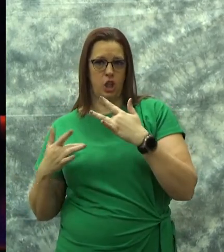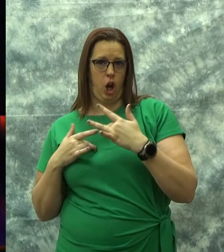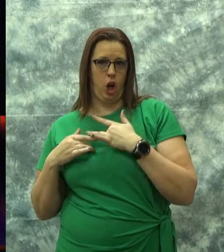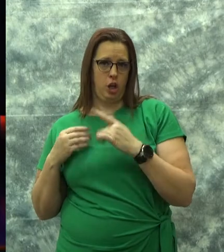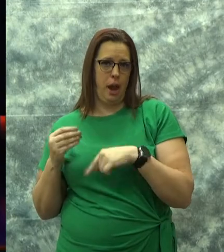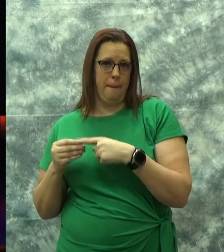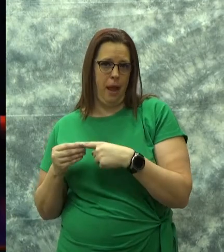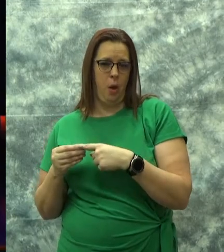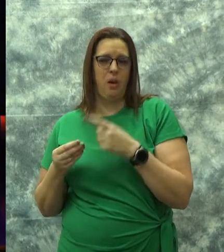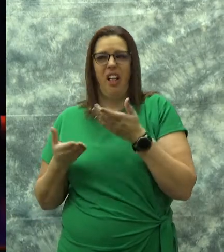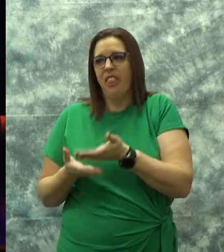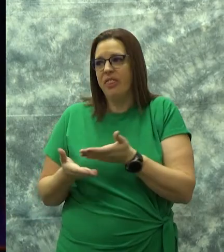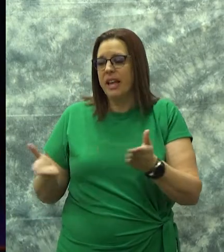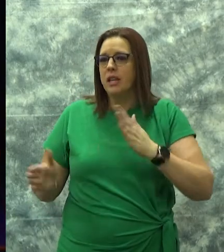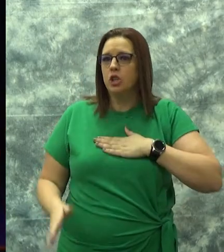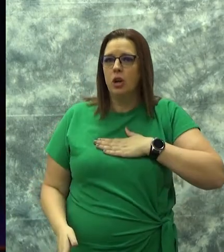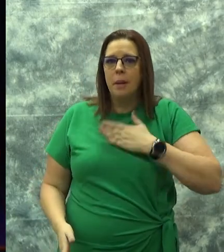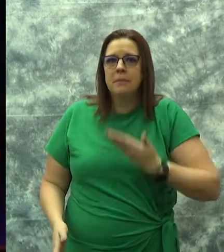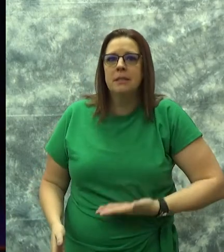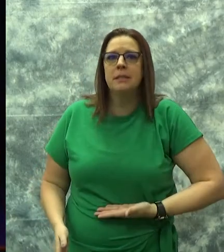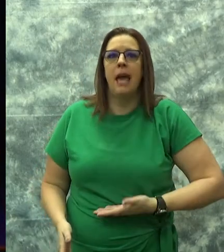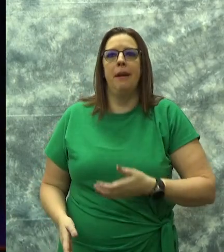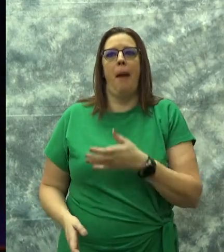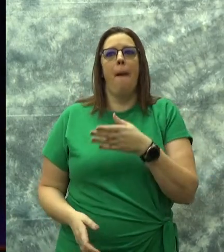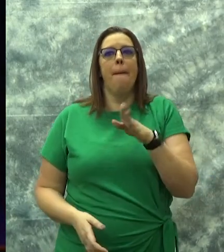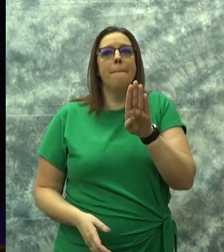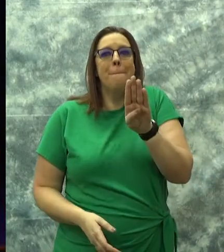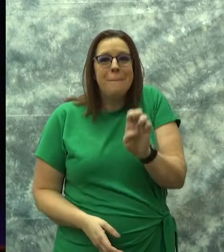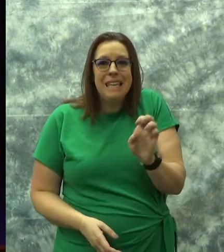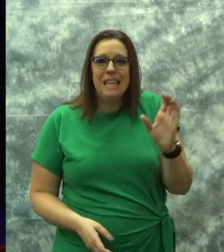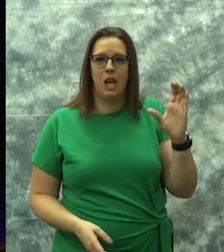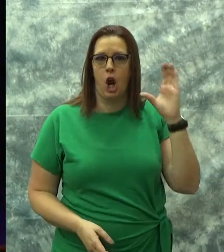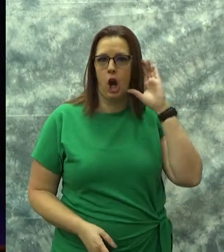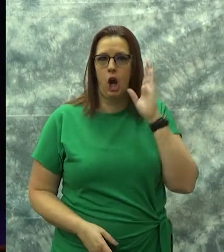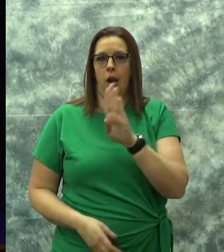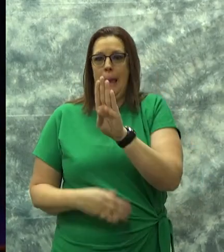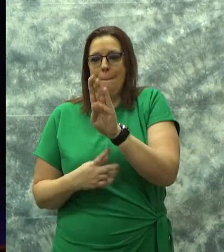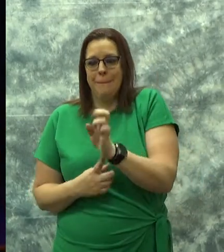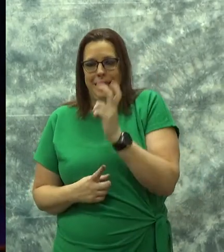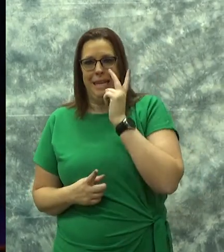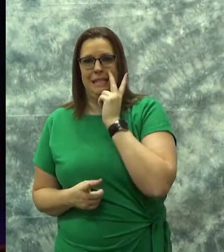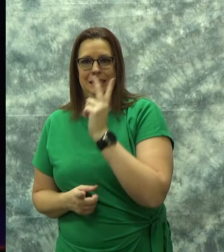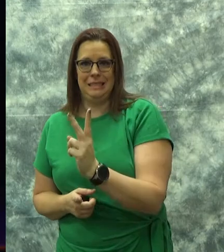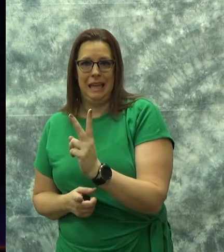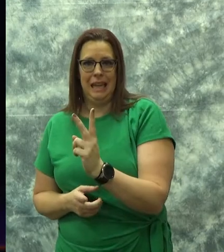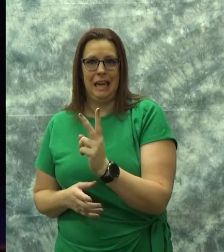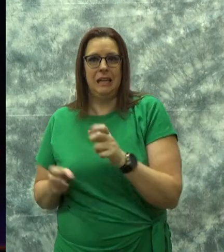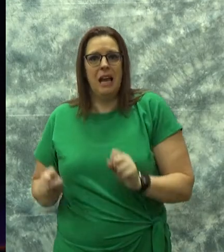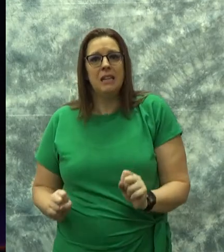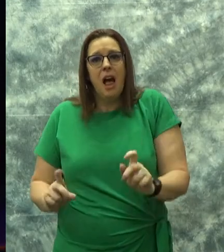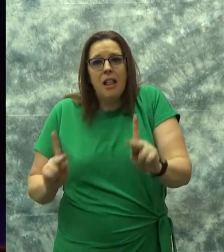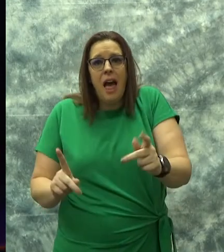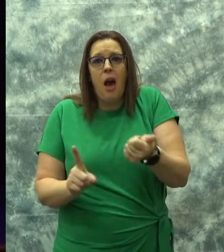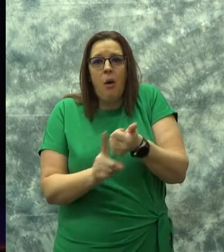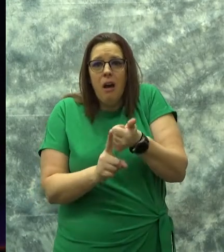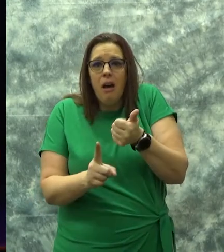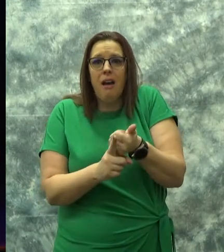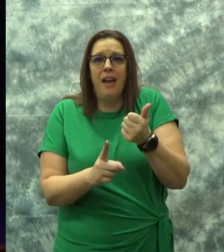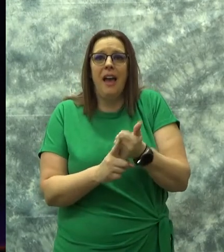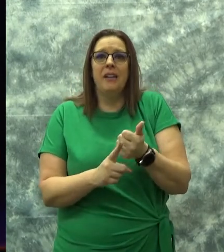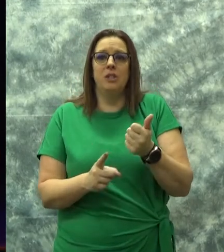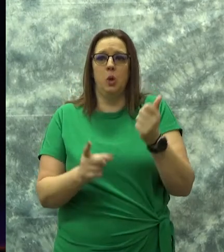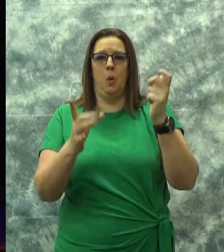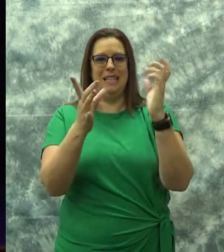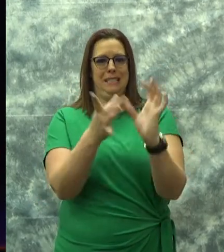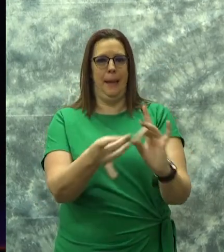the things that we are upset about, and be heard and be seen. And to allow ourselves to